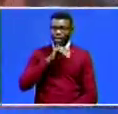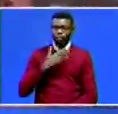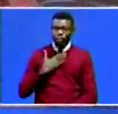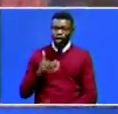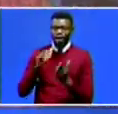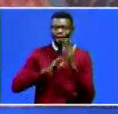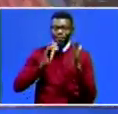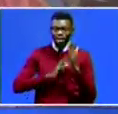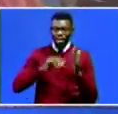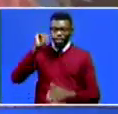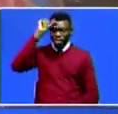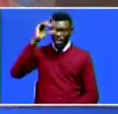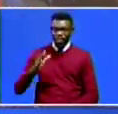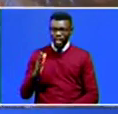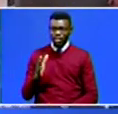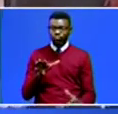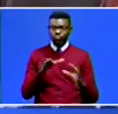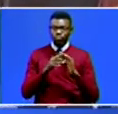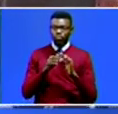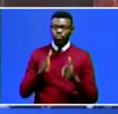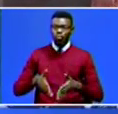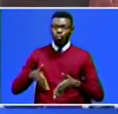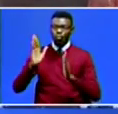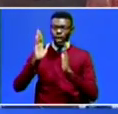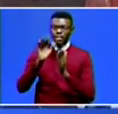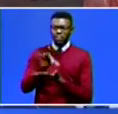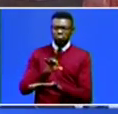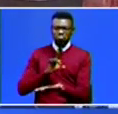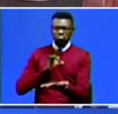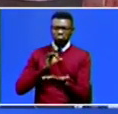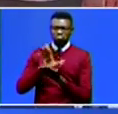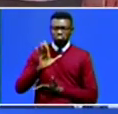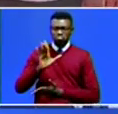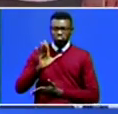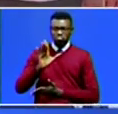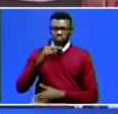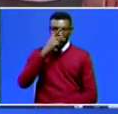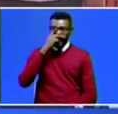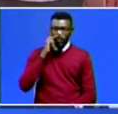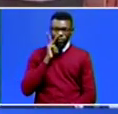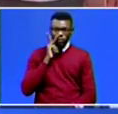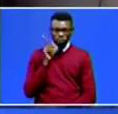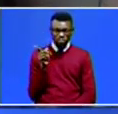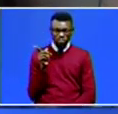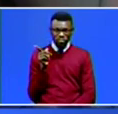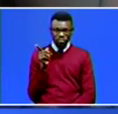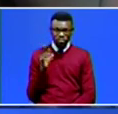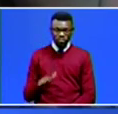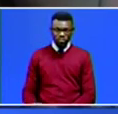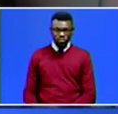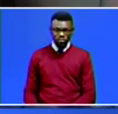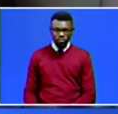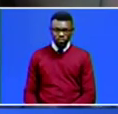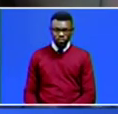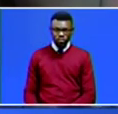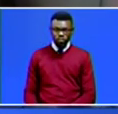la Ukambani kama njama ya kumtema mgombea wake mwenza kwenye uchaguzi mkuu uliopita Kalonzo Musyoka. This,